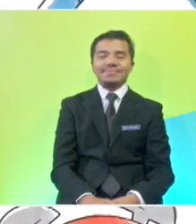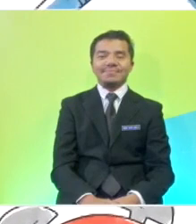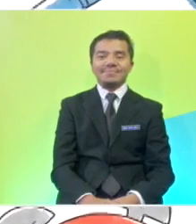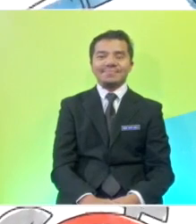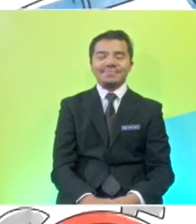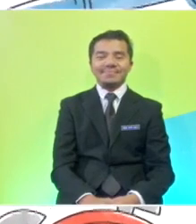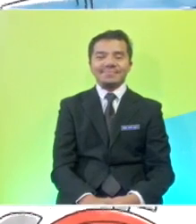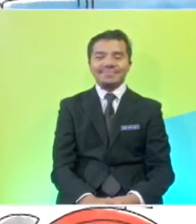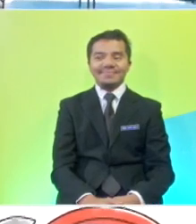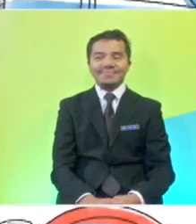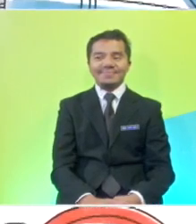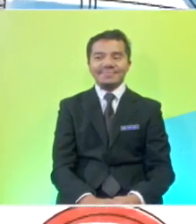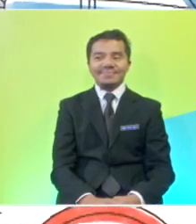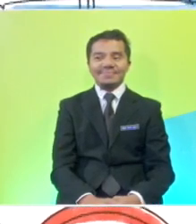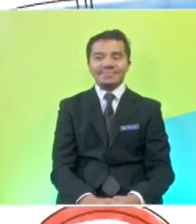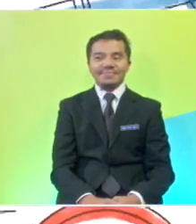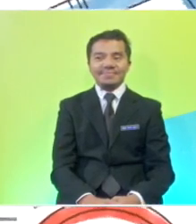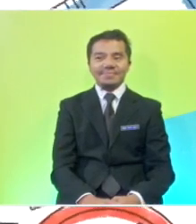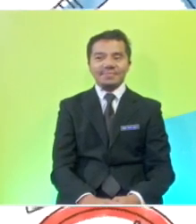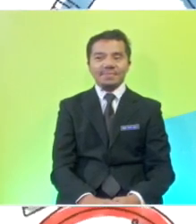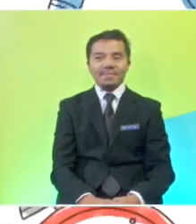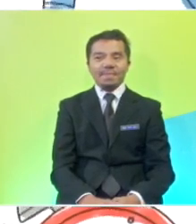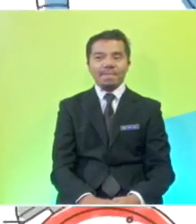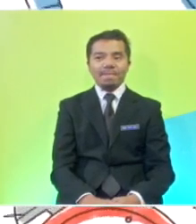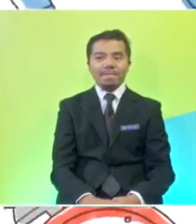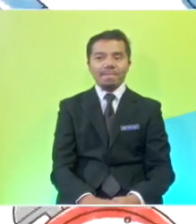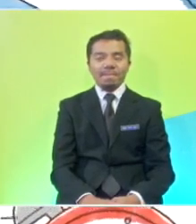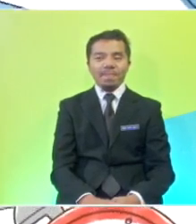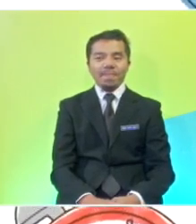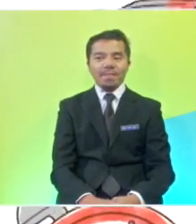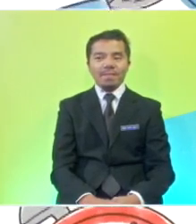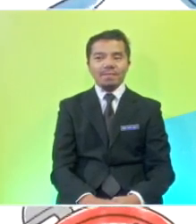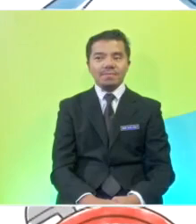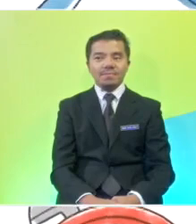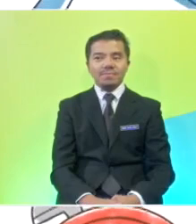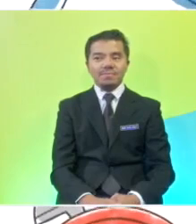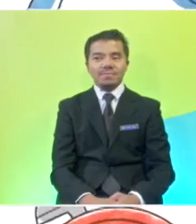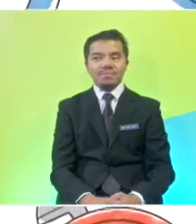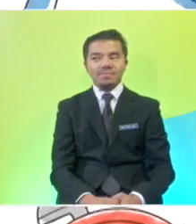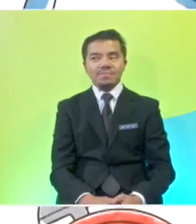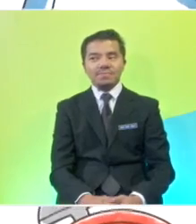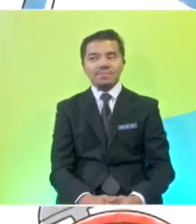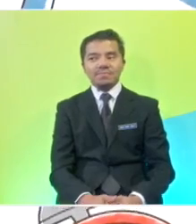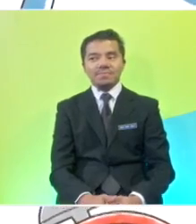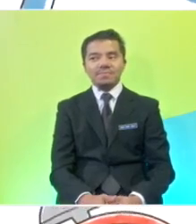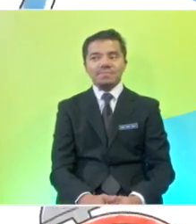Putri. Okay, next. Yes, Mitika. Sweating. Sweating. You can control sweat? Of course. You